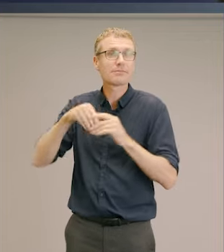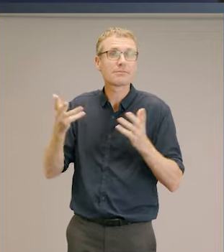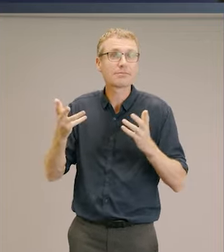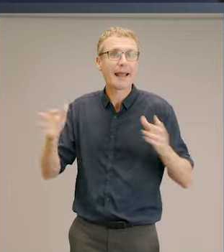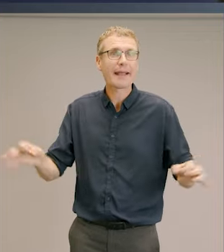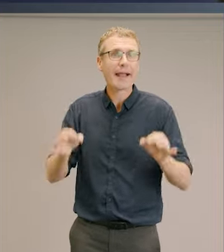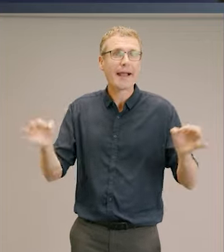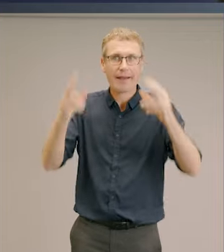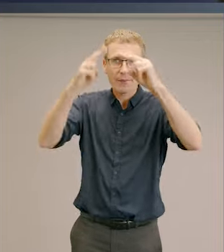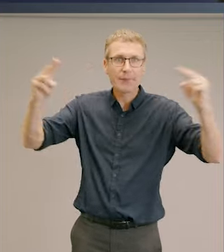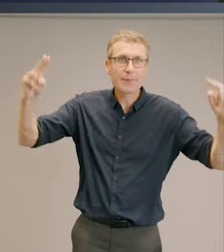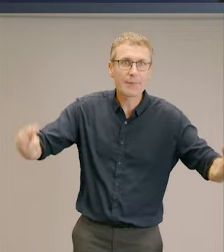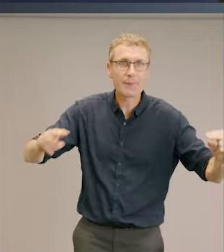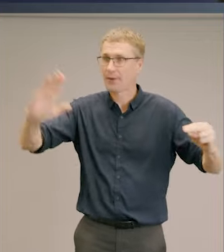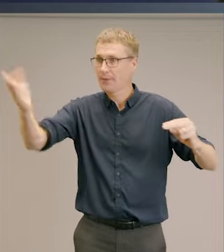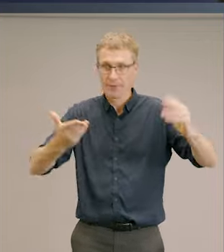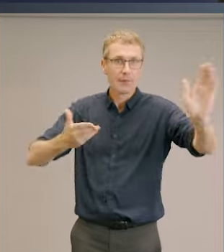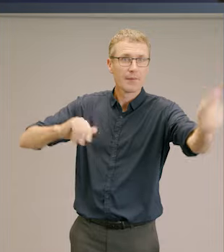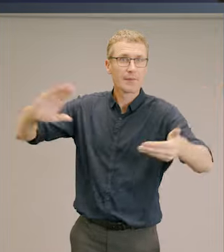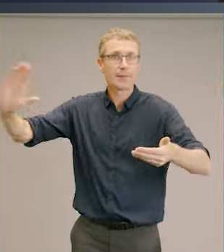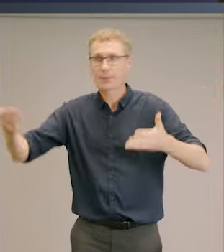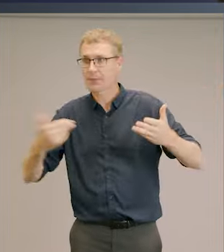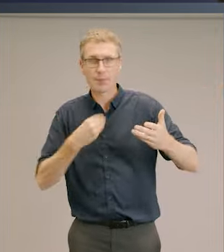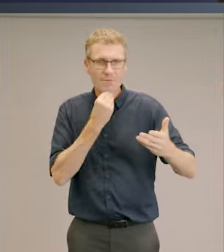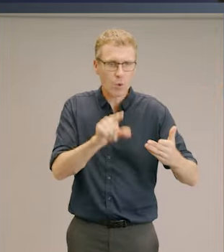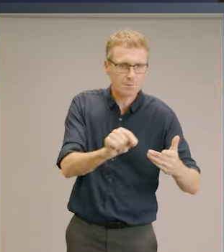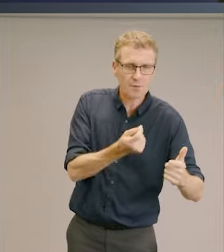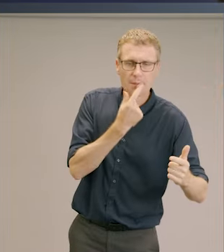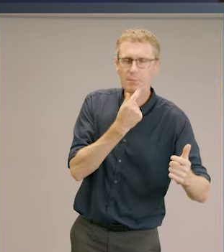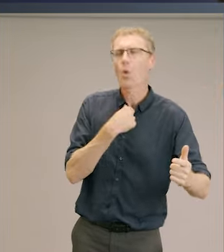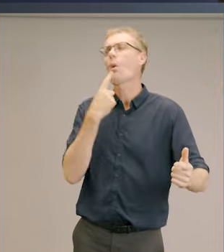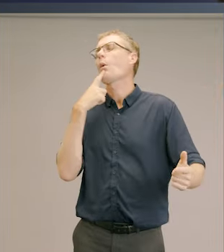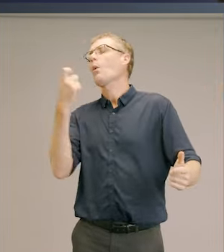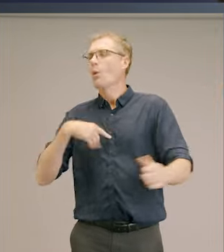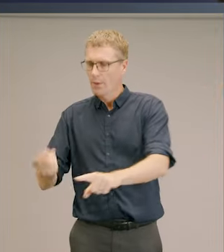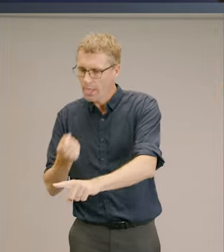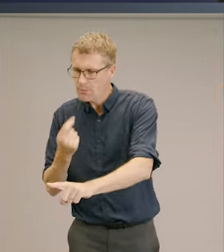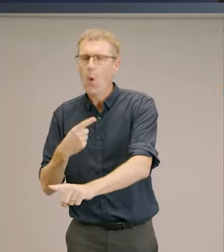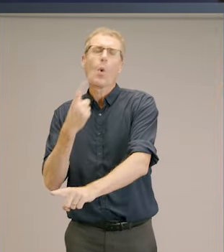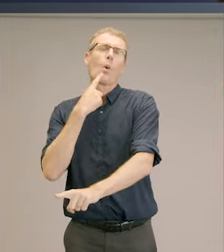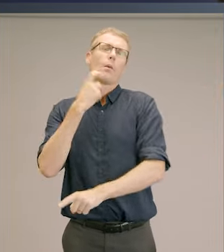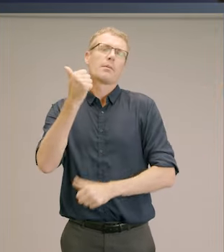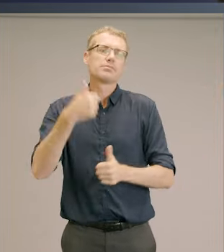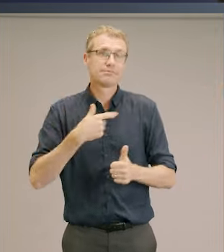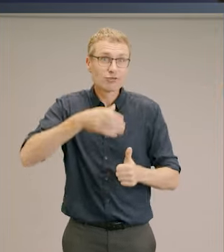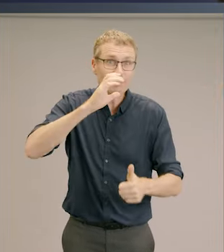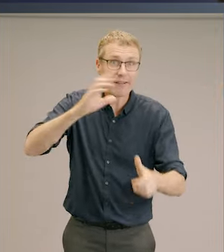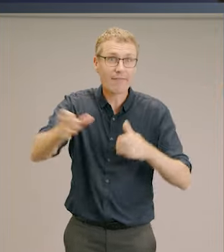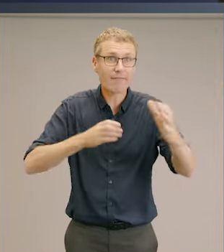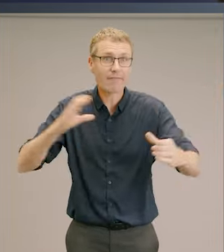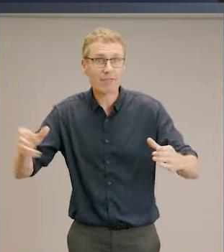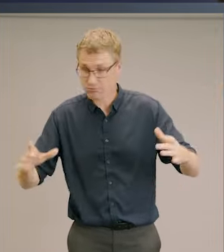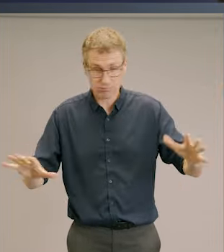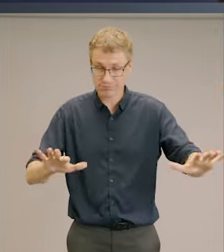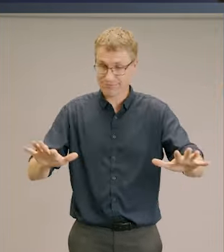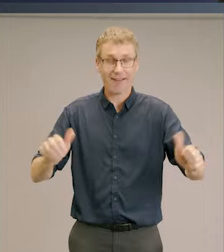massive marquee, and these plates of food just kept coming around. The most delicious food you've ever tasted in your life. All